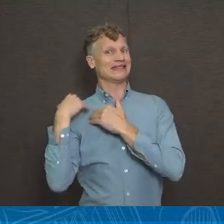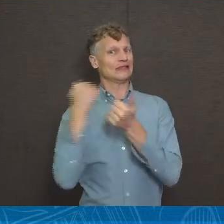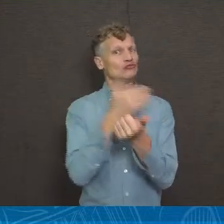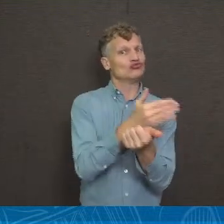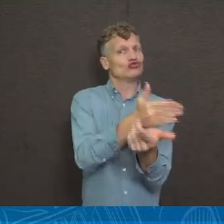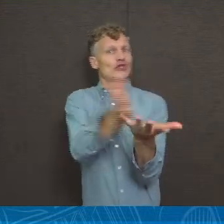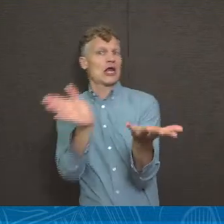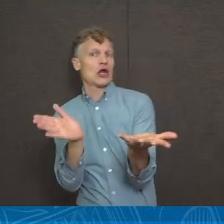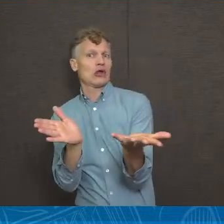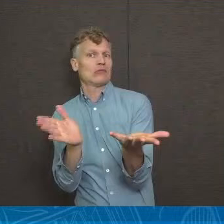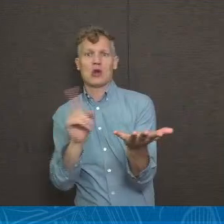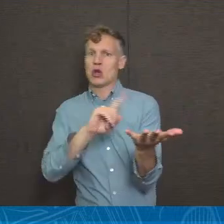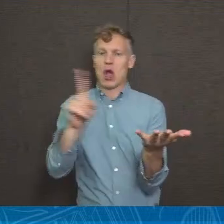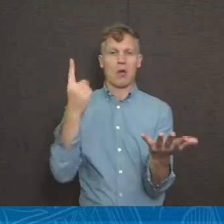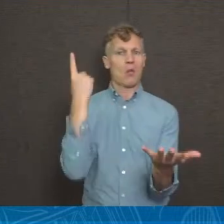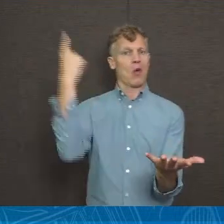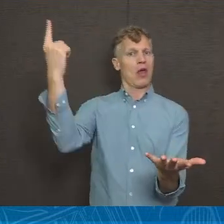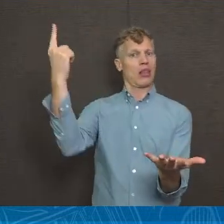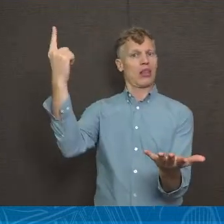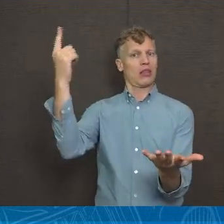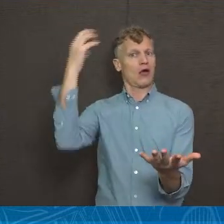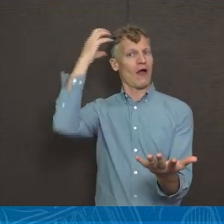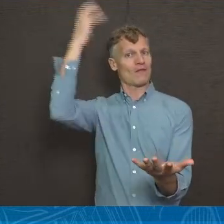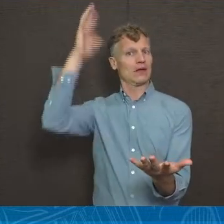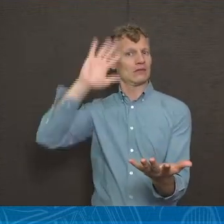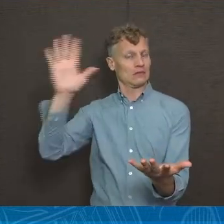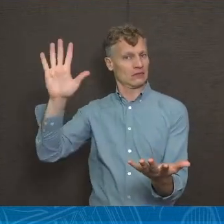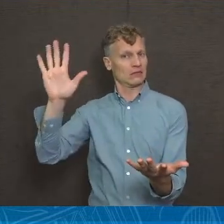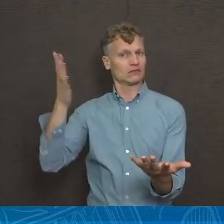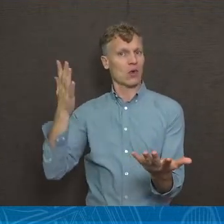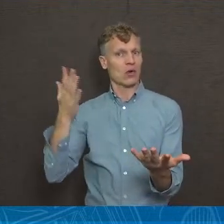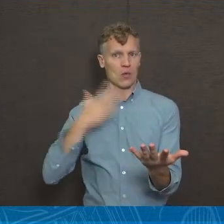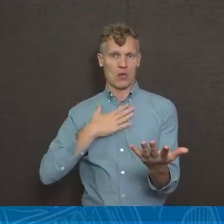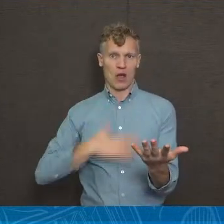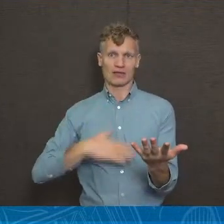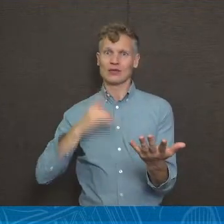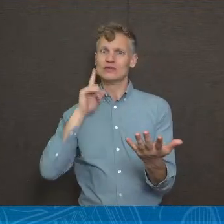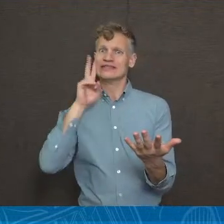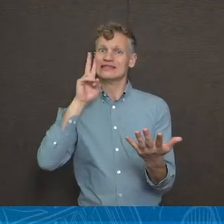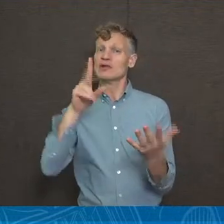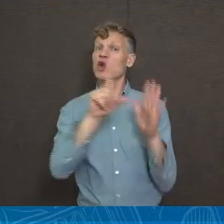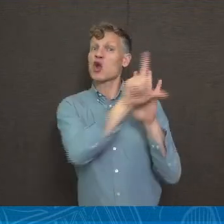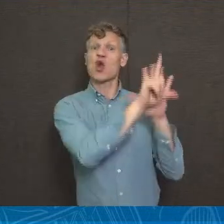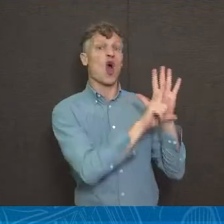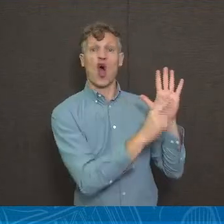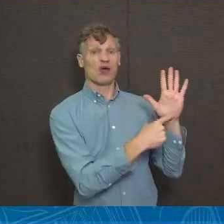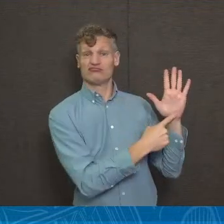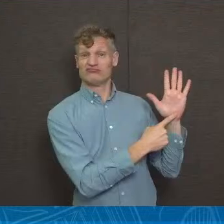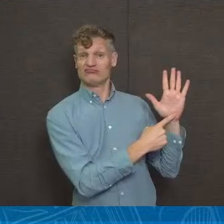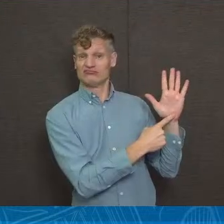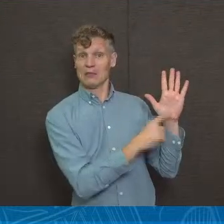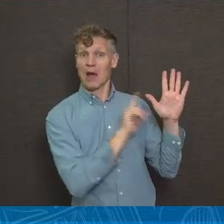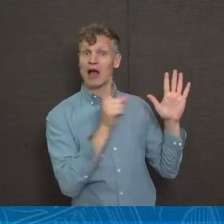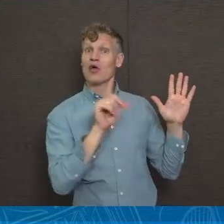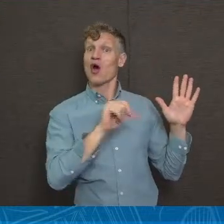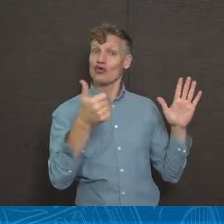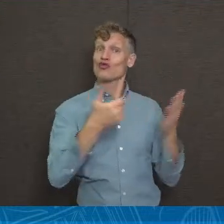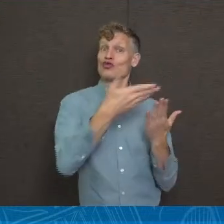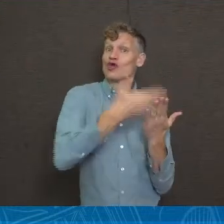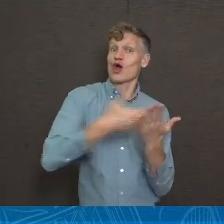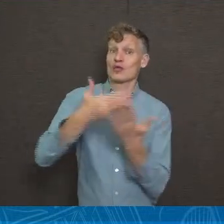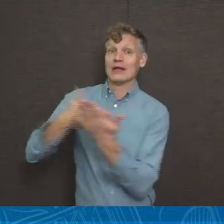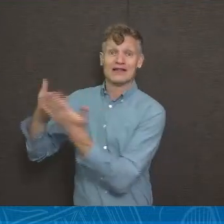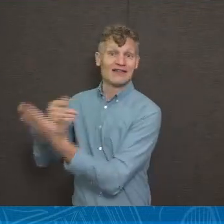policy instruments recommend and see this concept of shared responsibility. So as I've mentioned,